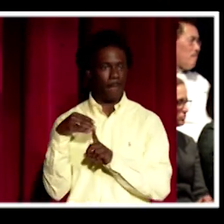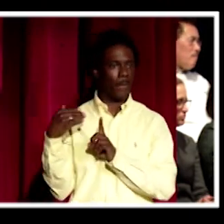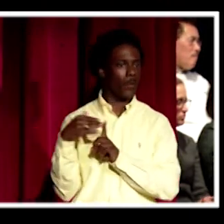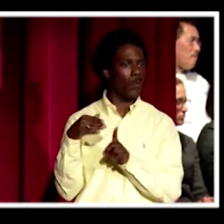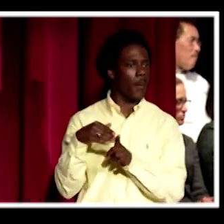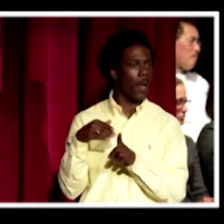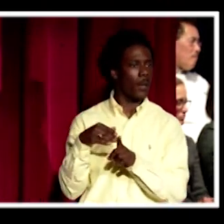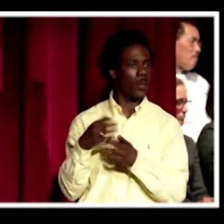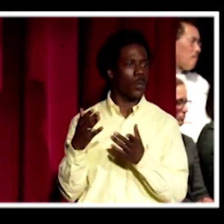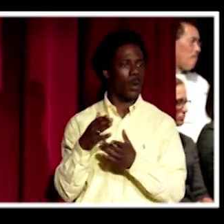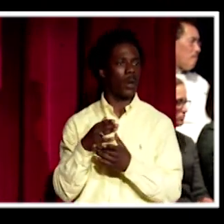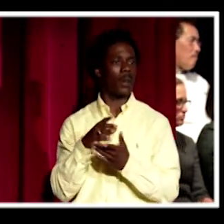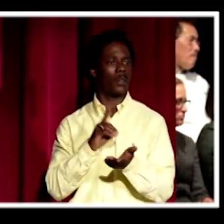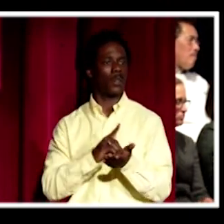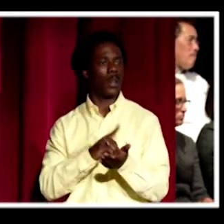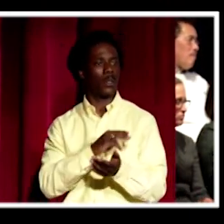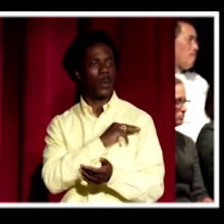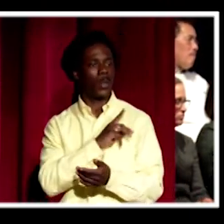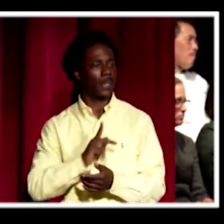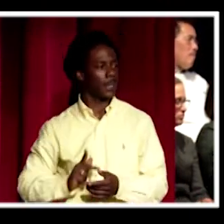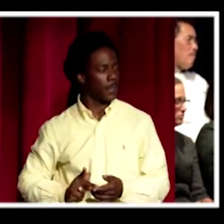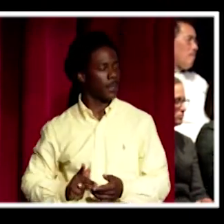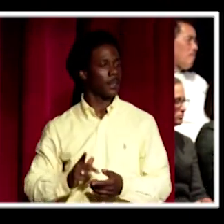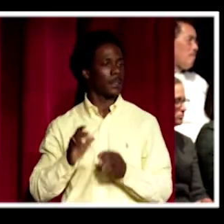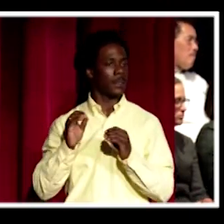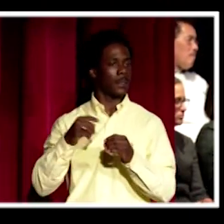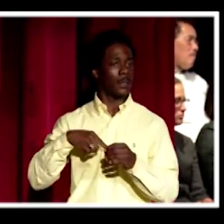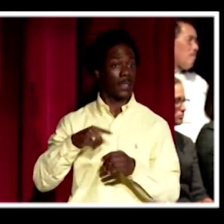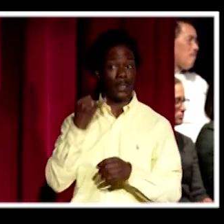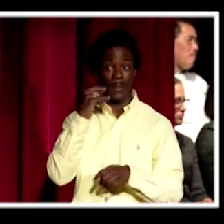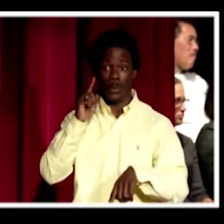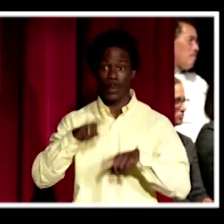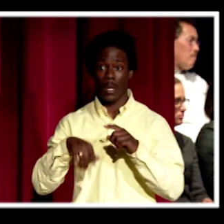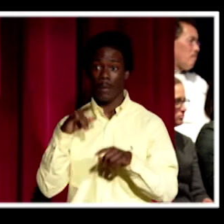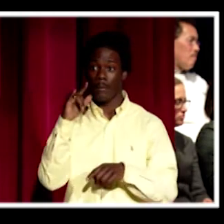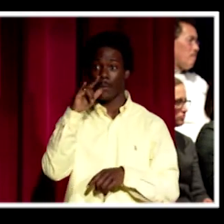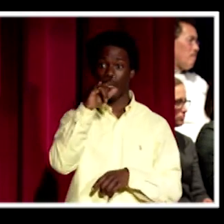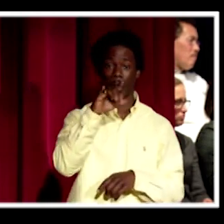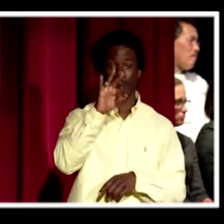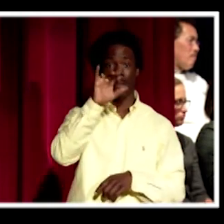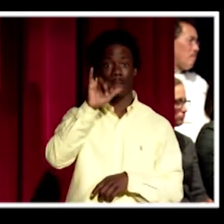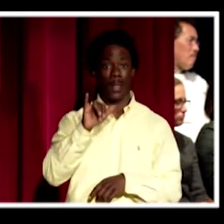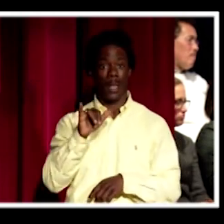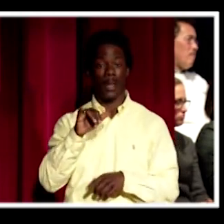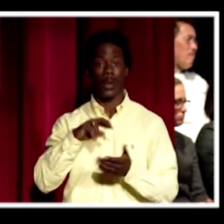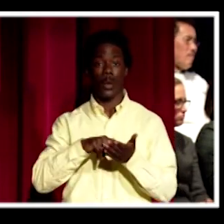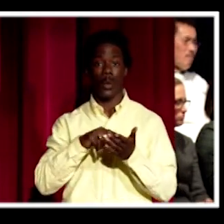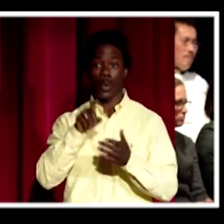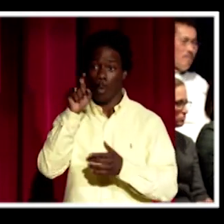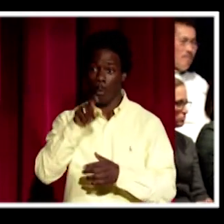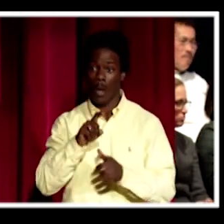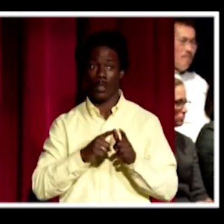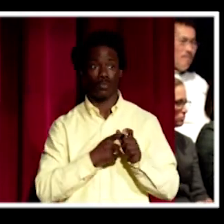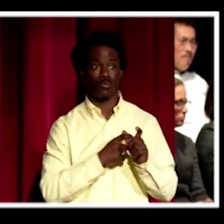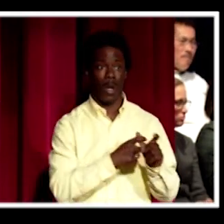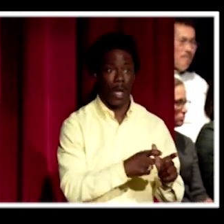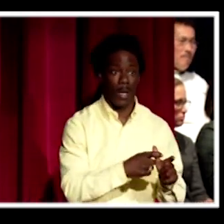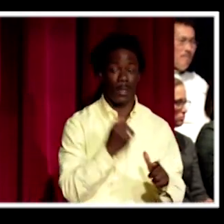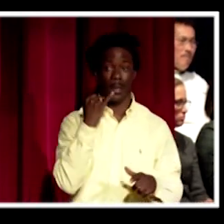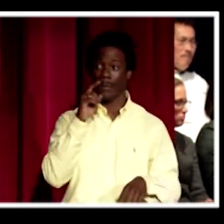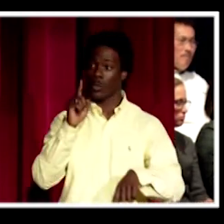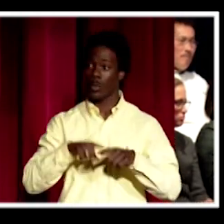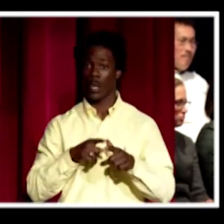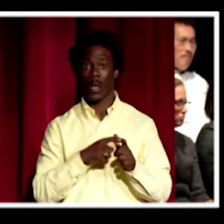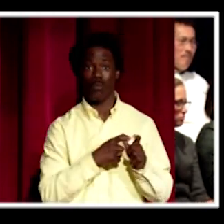Dr. King taught us. He said that if you can't fly, then you must run. And if you can't run, then